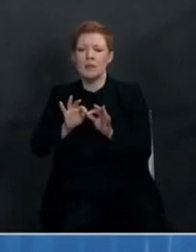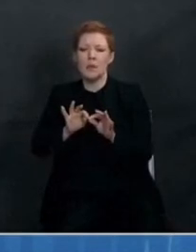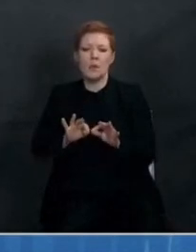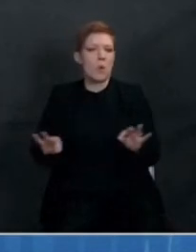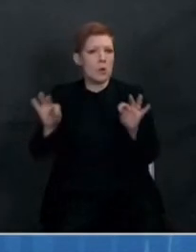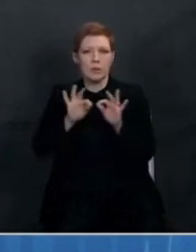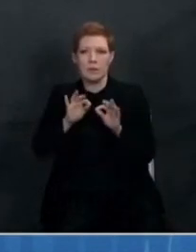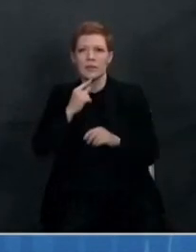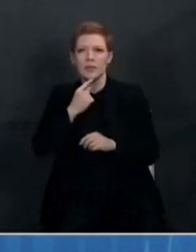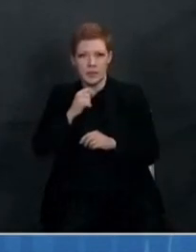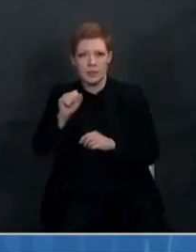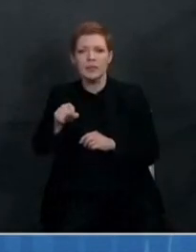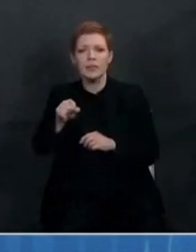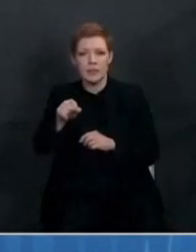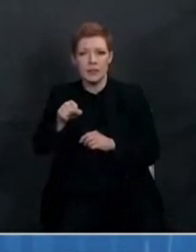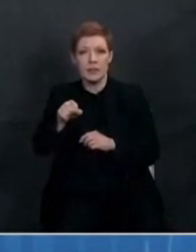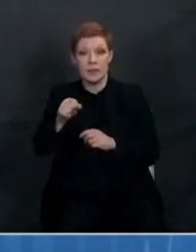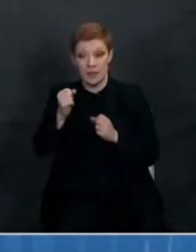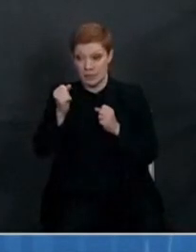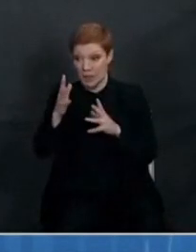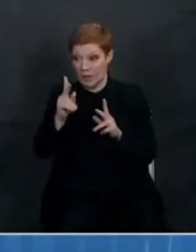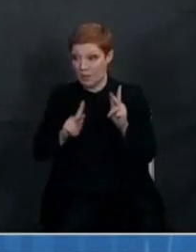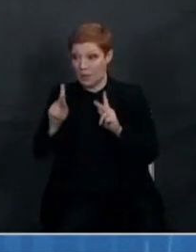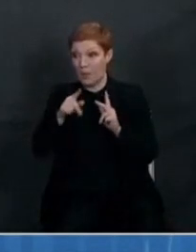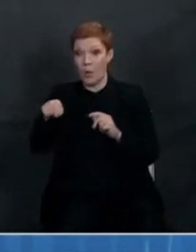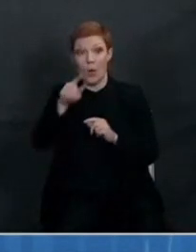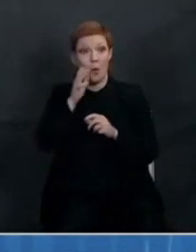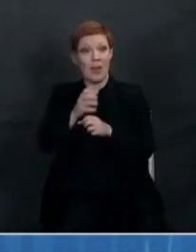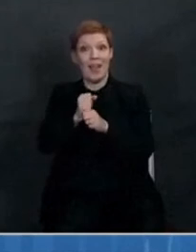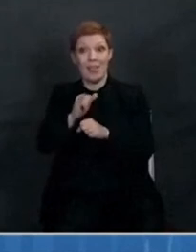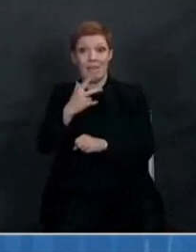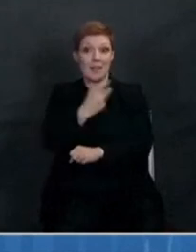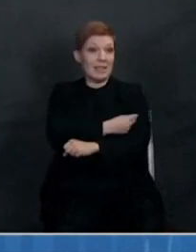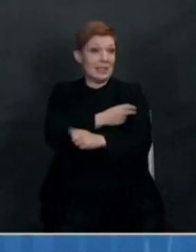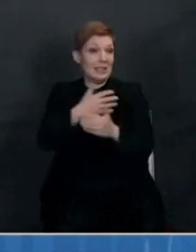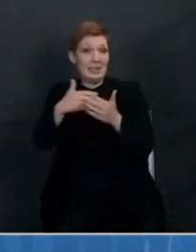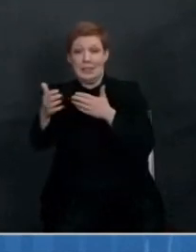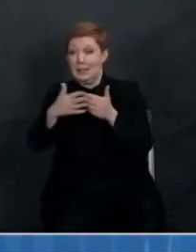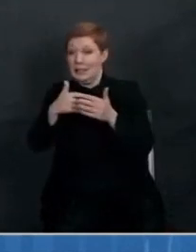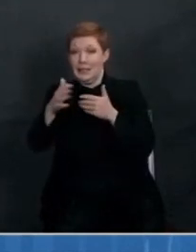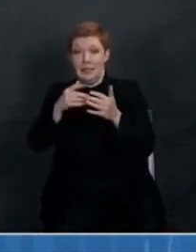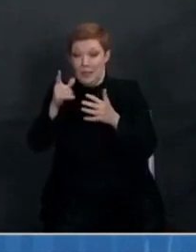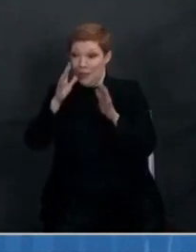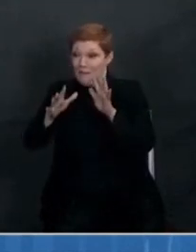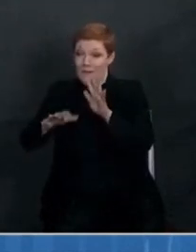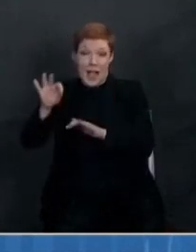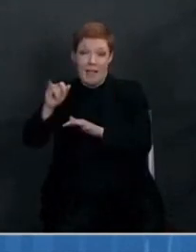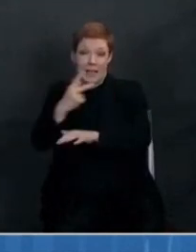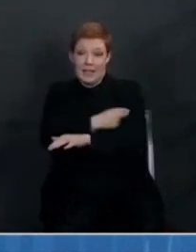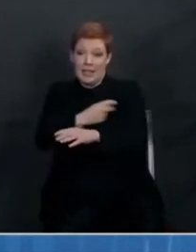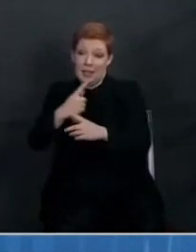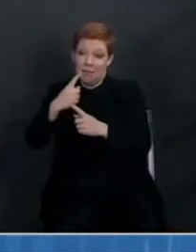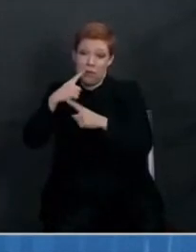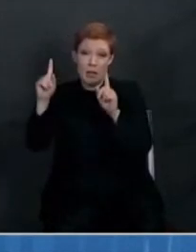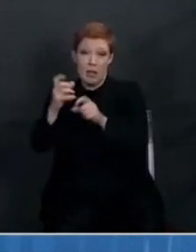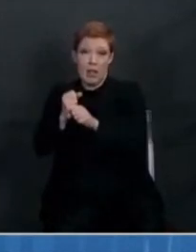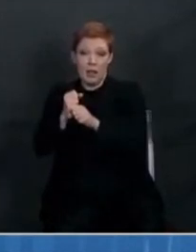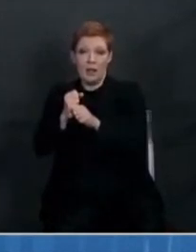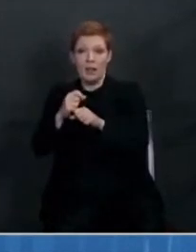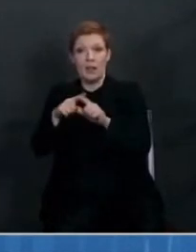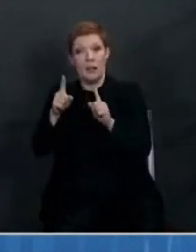this country that will find their way to a vaccine, no matter how difficult it is. There are many other people in this country who are at greater risk